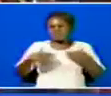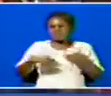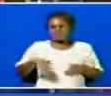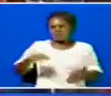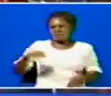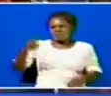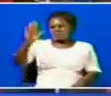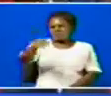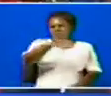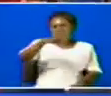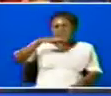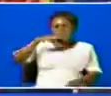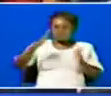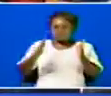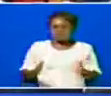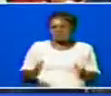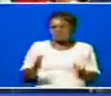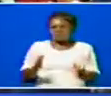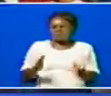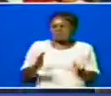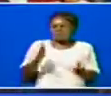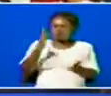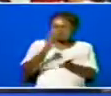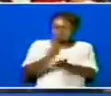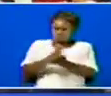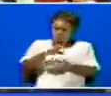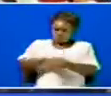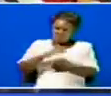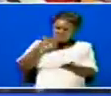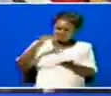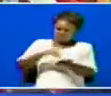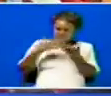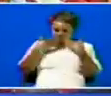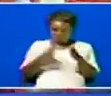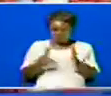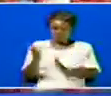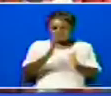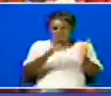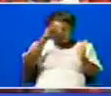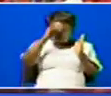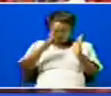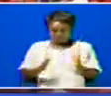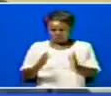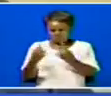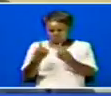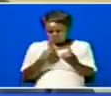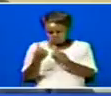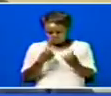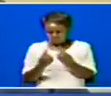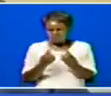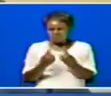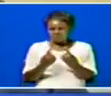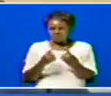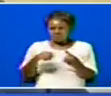County Assembly Speaker Beatrice Elachi says even though she has received Igathe's letter, she plans to meet the governor to discuss the matter. Sisi,